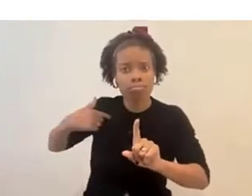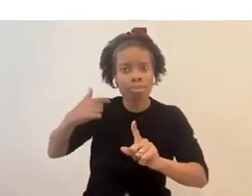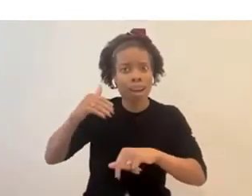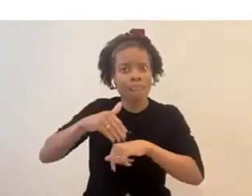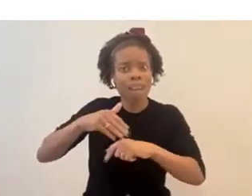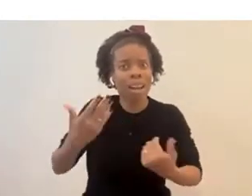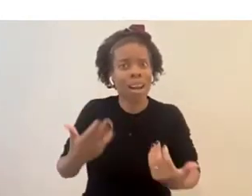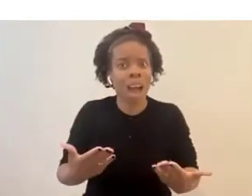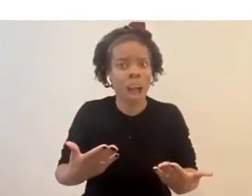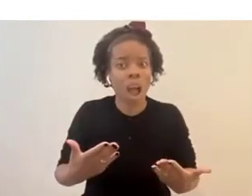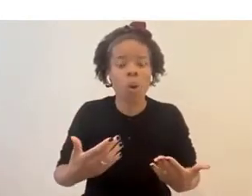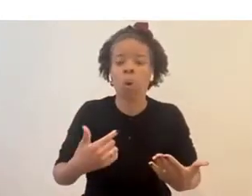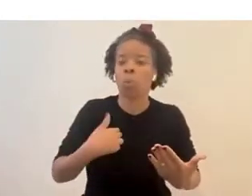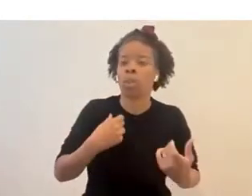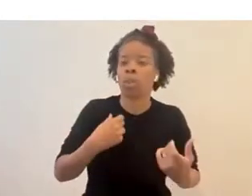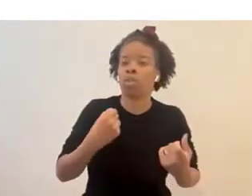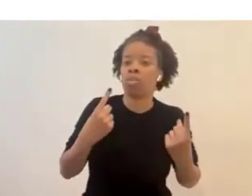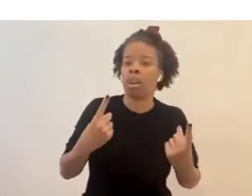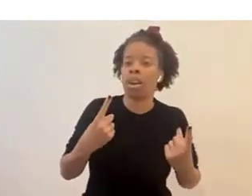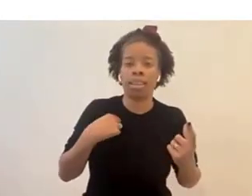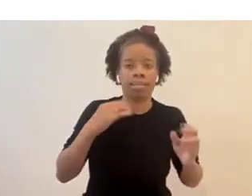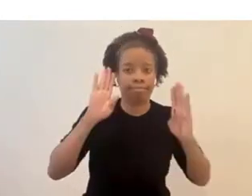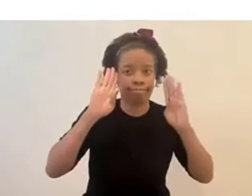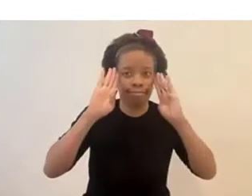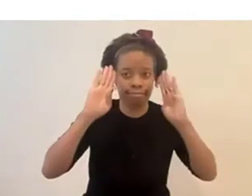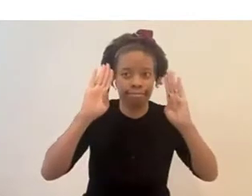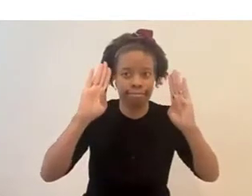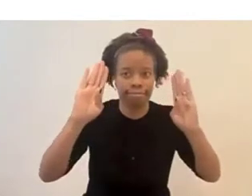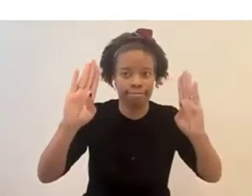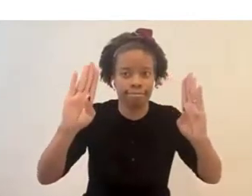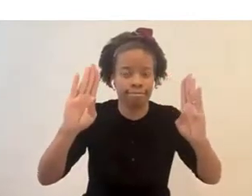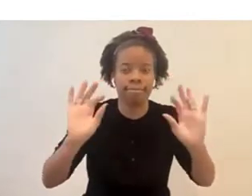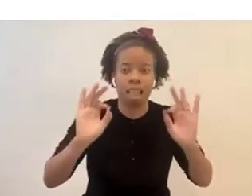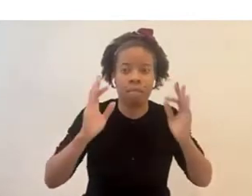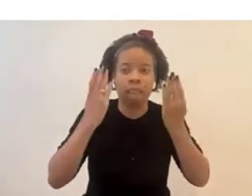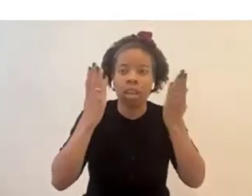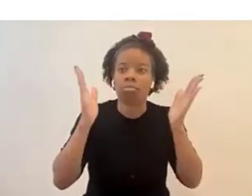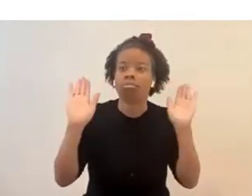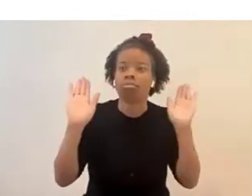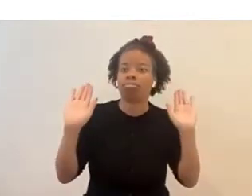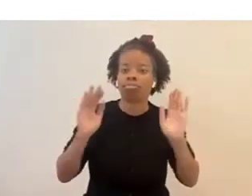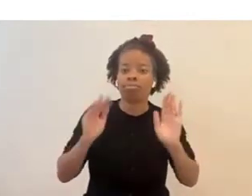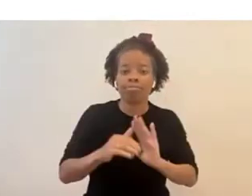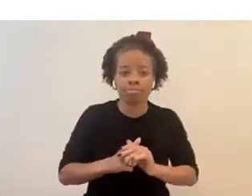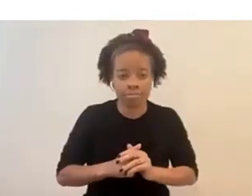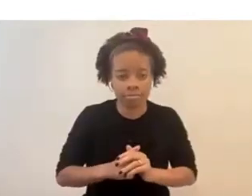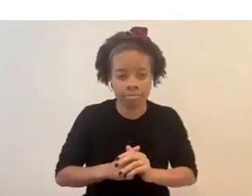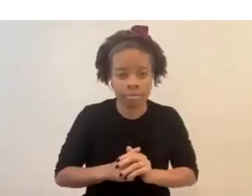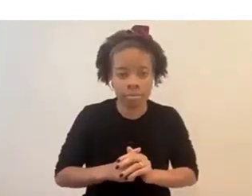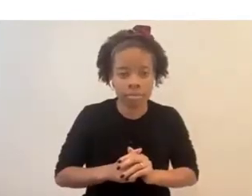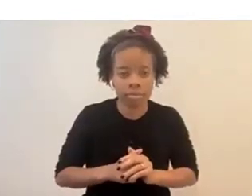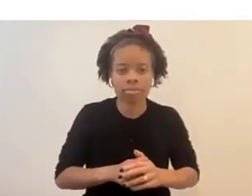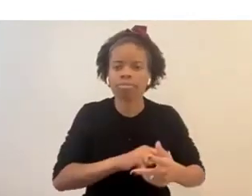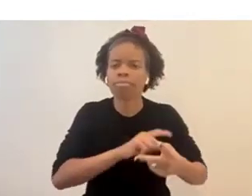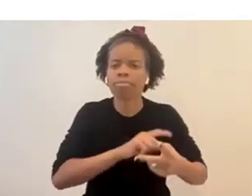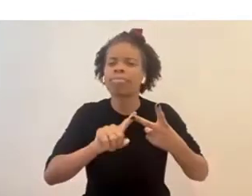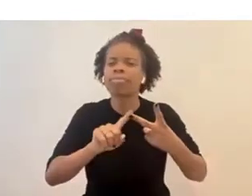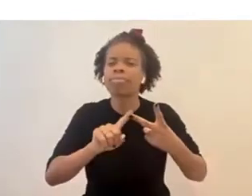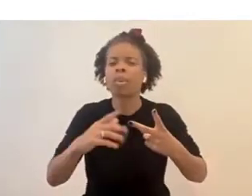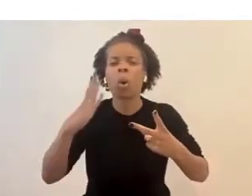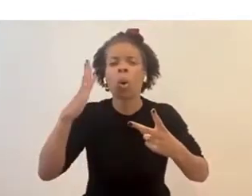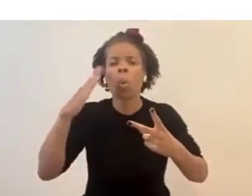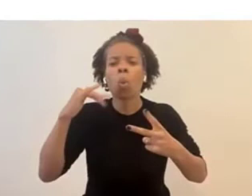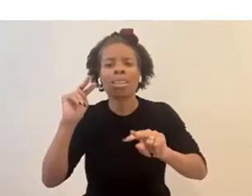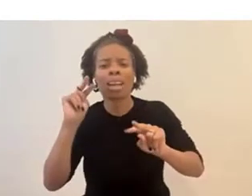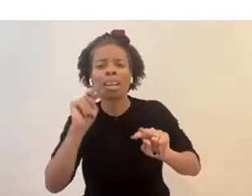really apparent that there was a key issue there, and I'll talk about that in a bit more detail. We talked about the white gaze. This